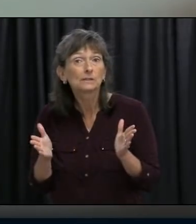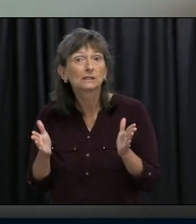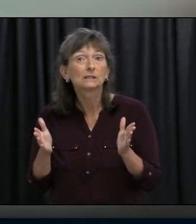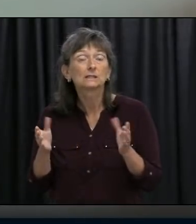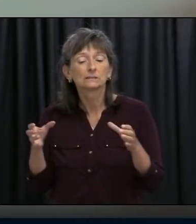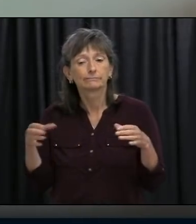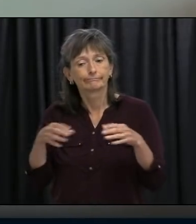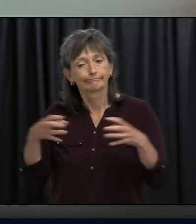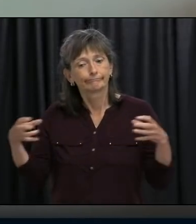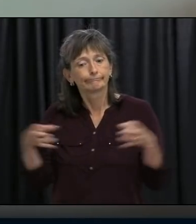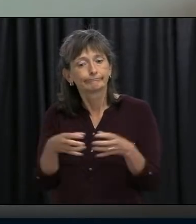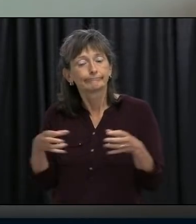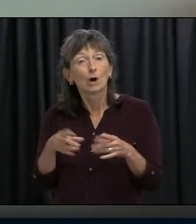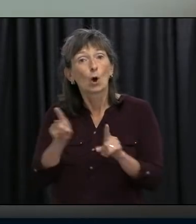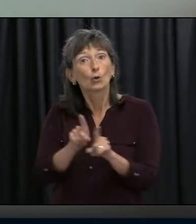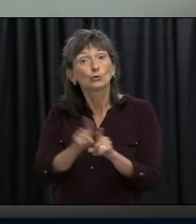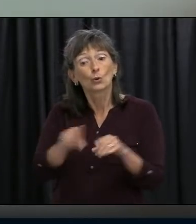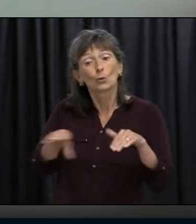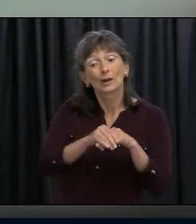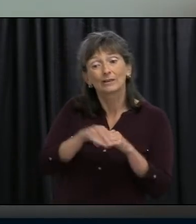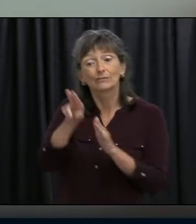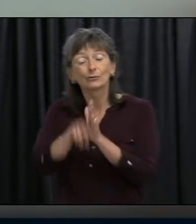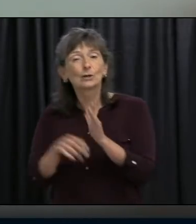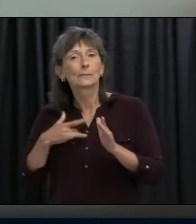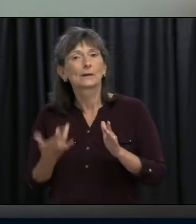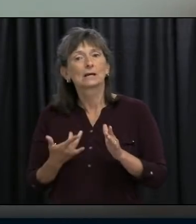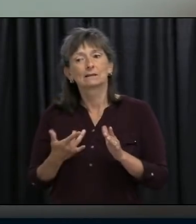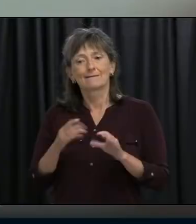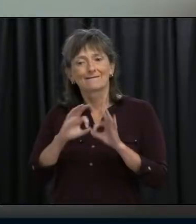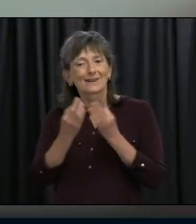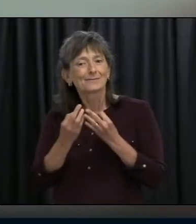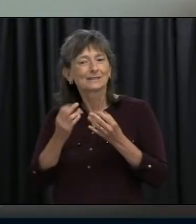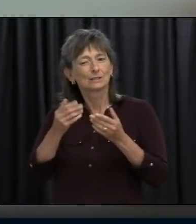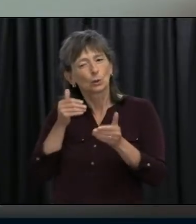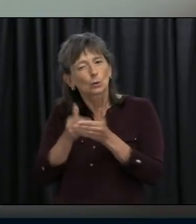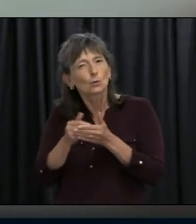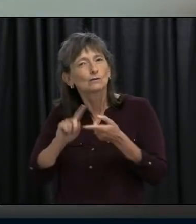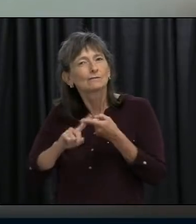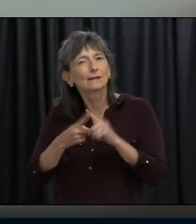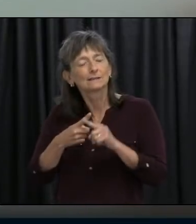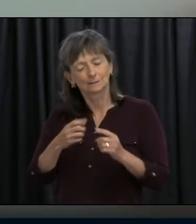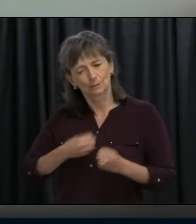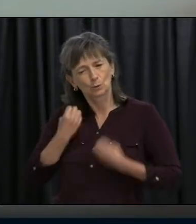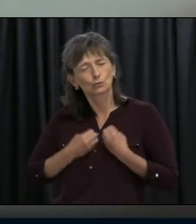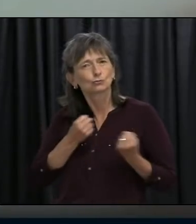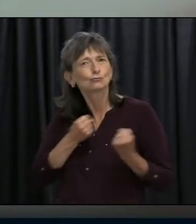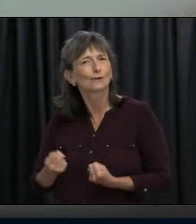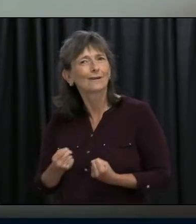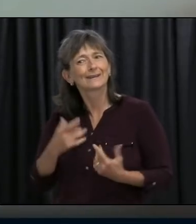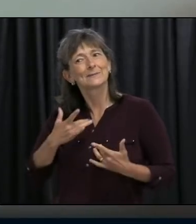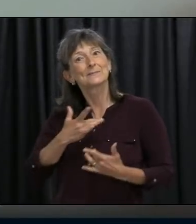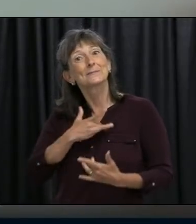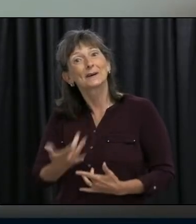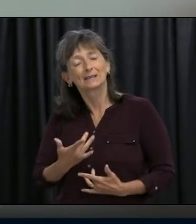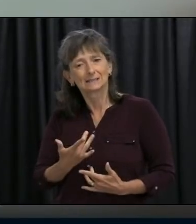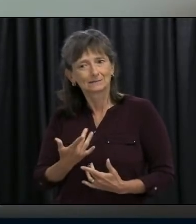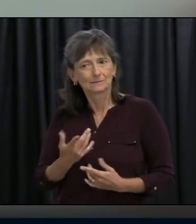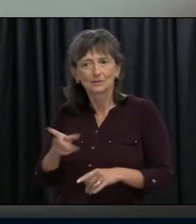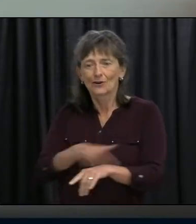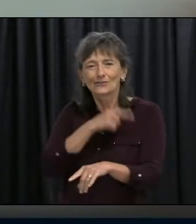social gatherings are often emotional times involving people who are family and close friends and attendees who may have not have seen each